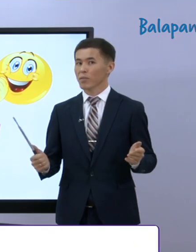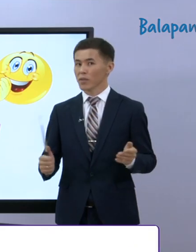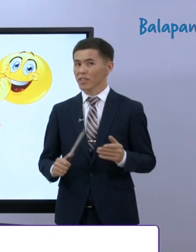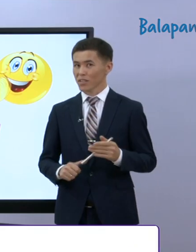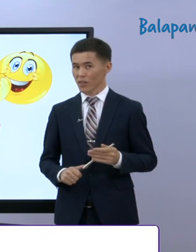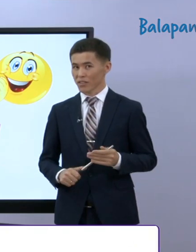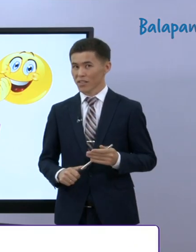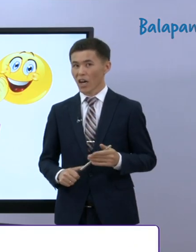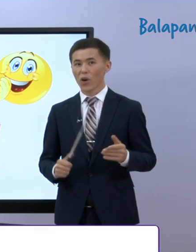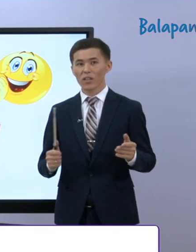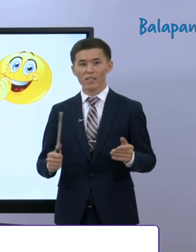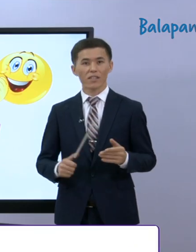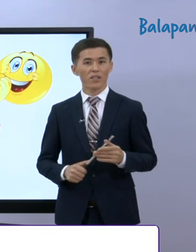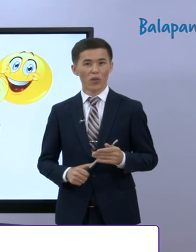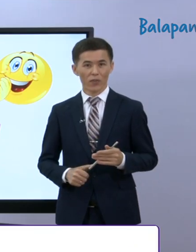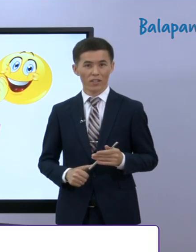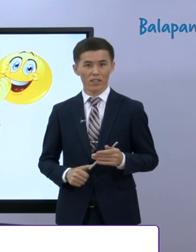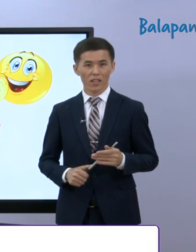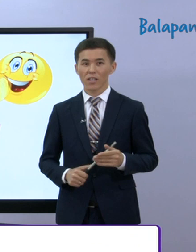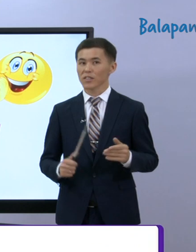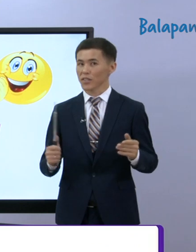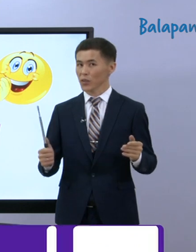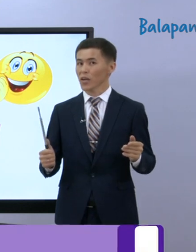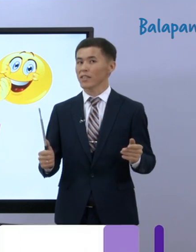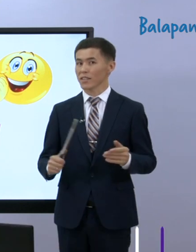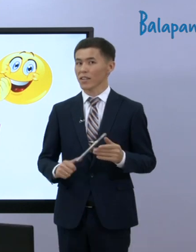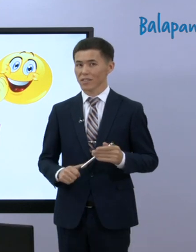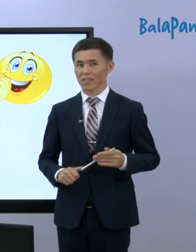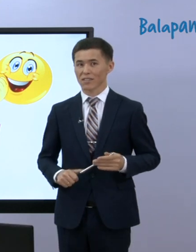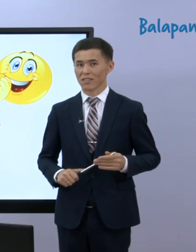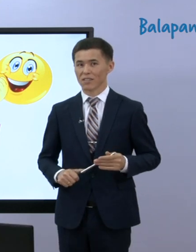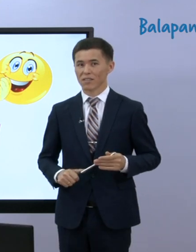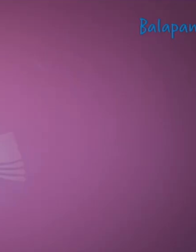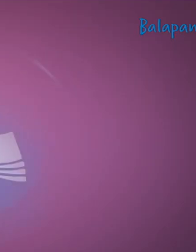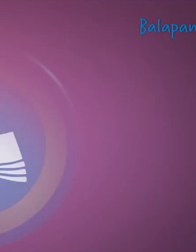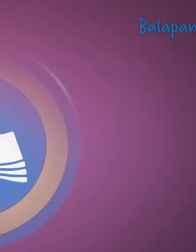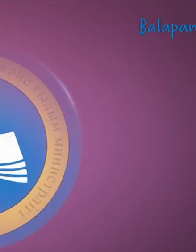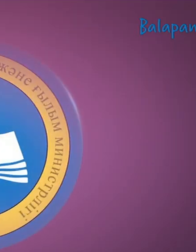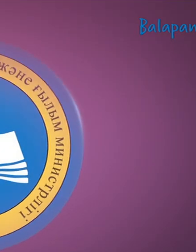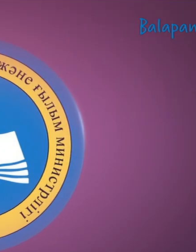Boys and girls, our lesson is over. See you at the next lesson.